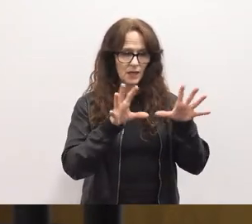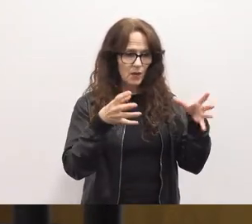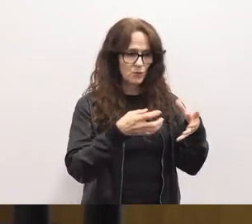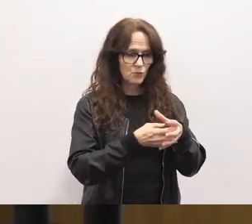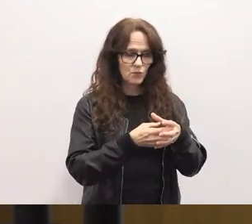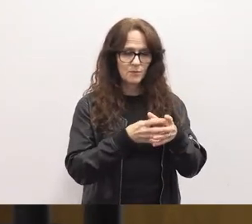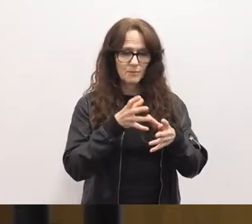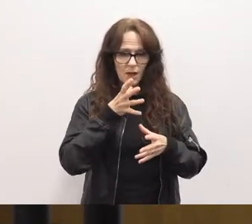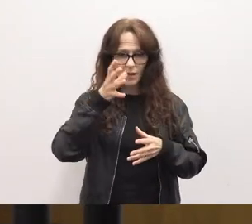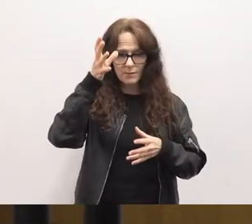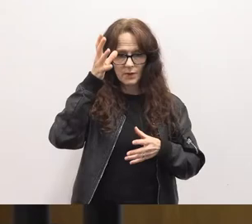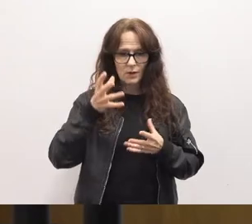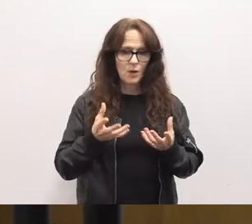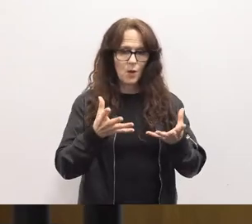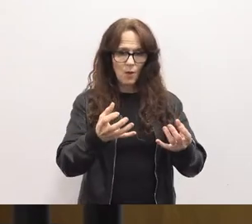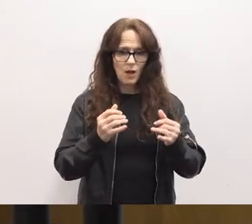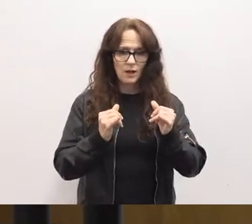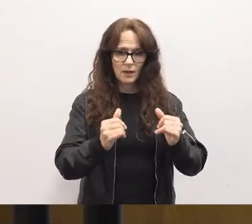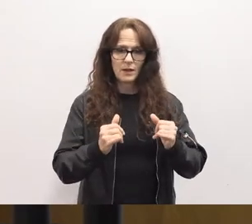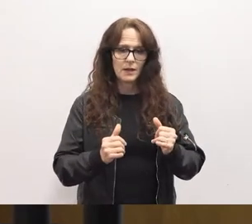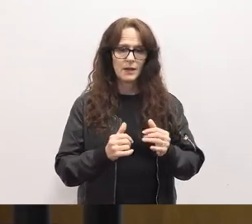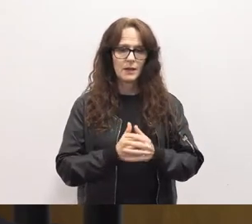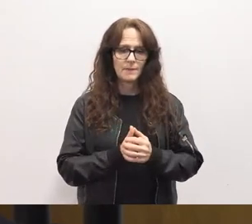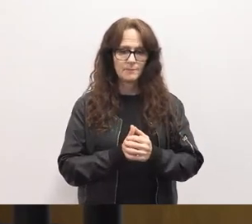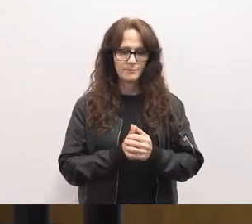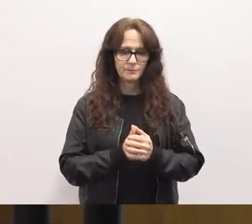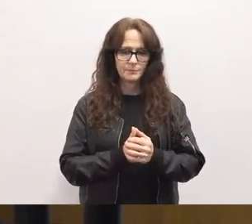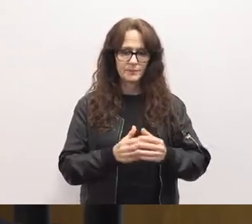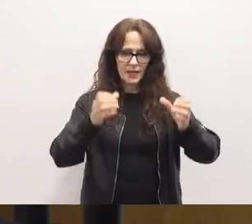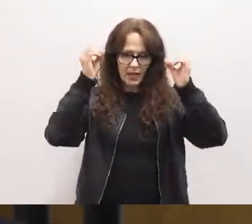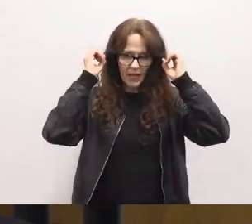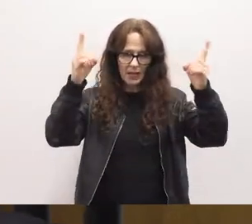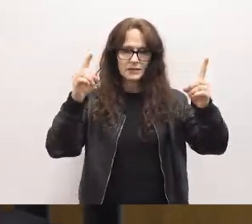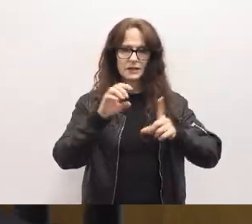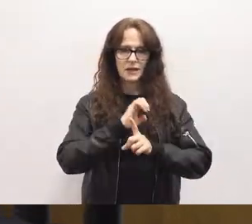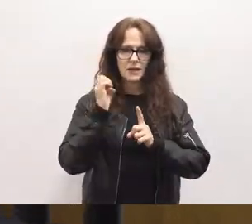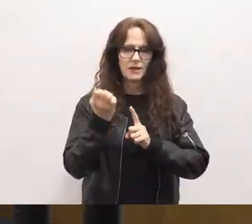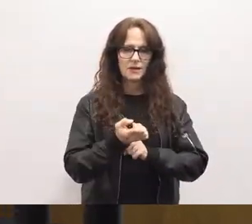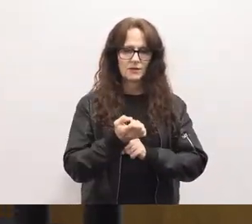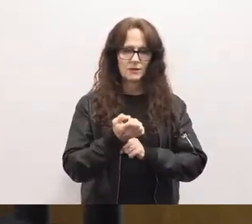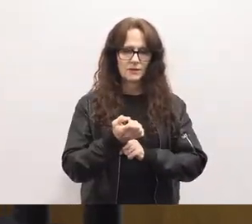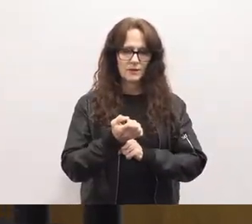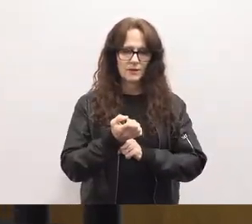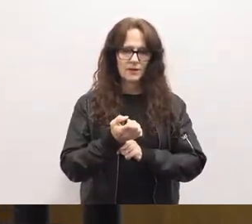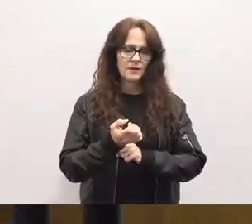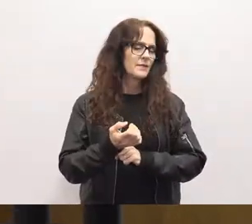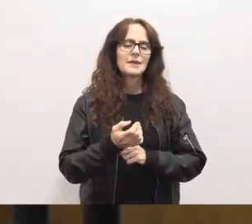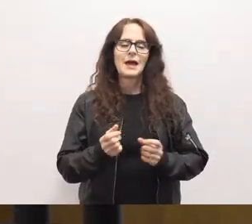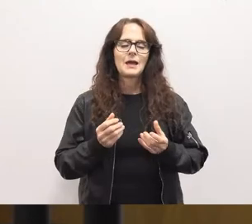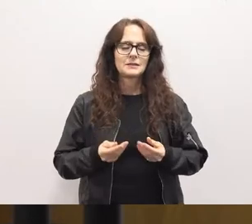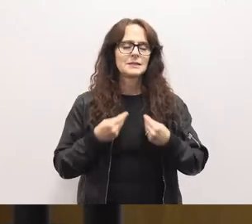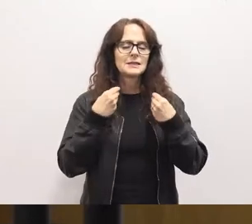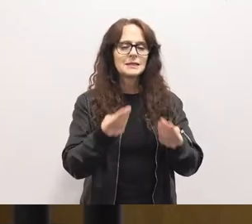parents that want what I want, just an educational environment that is conducive to success.